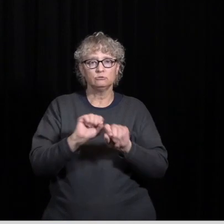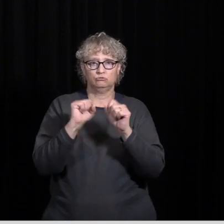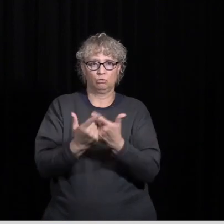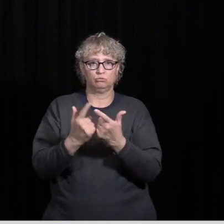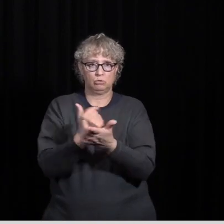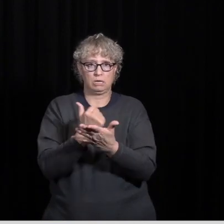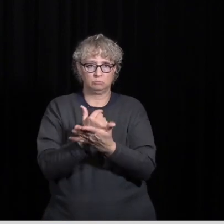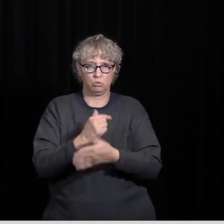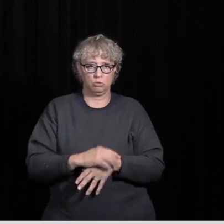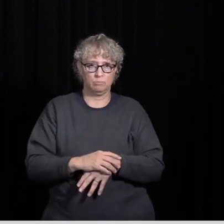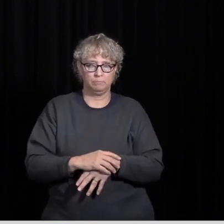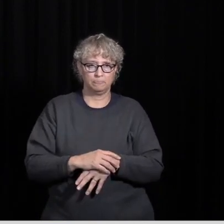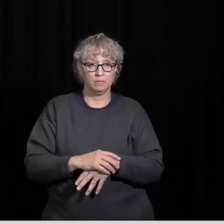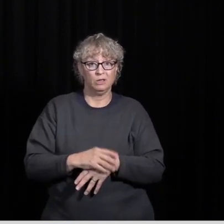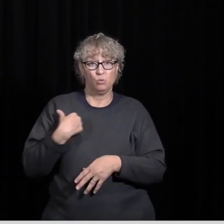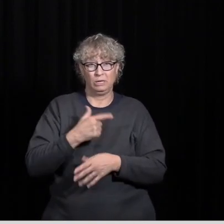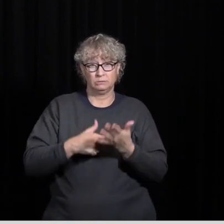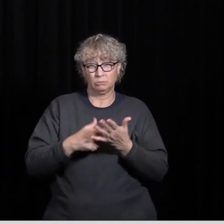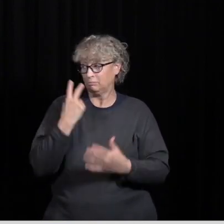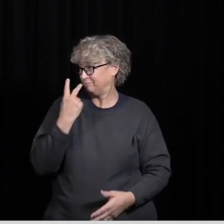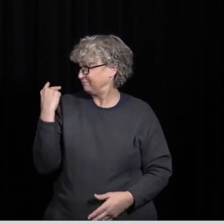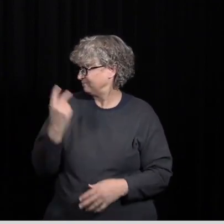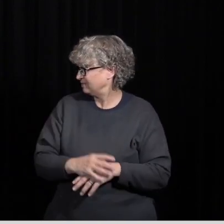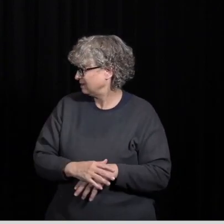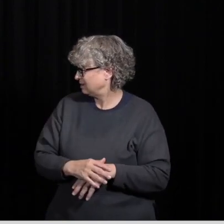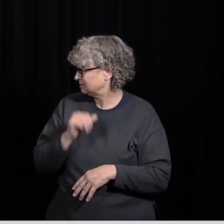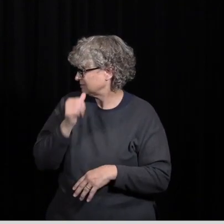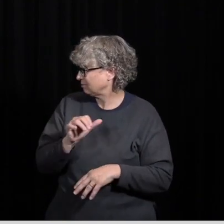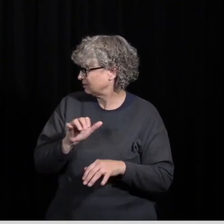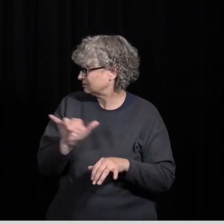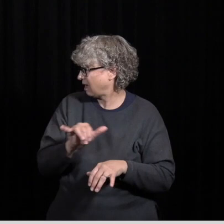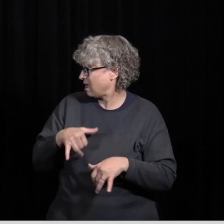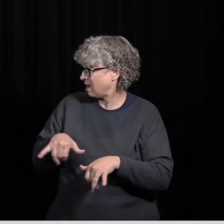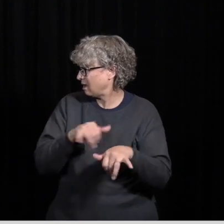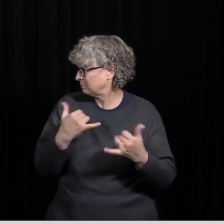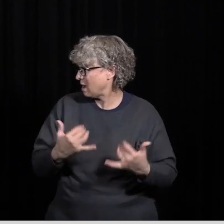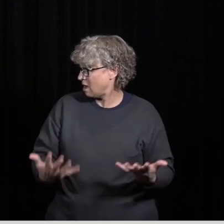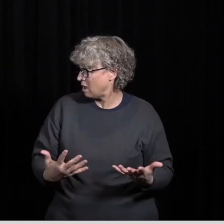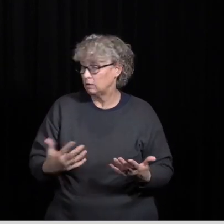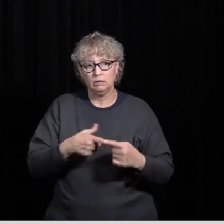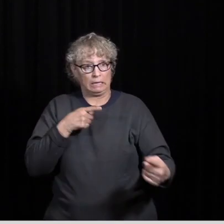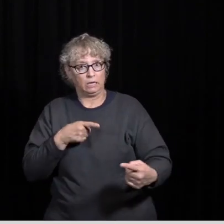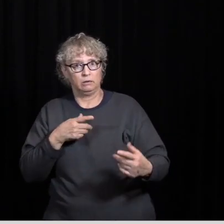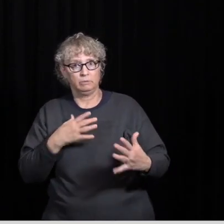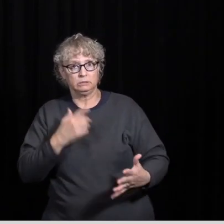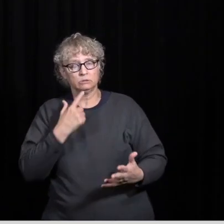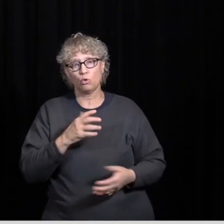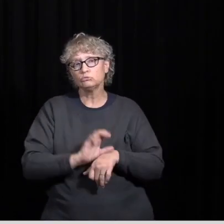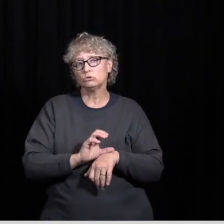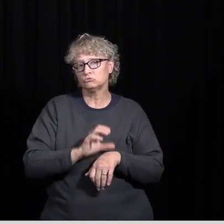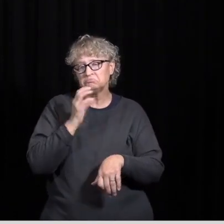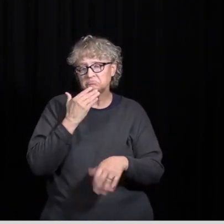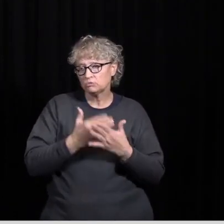at the way things were, and it's not that way. And we see the enemy like telling us, church was